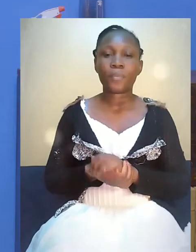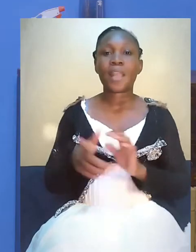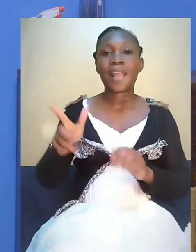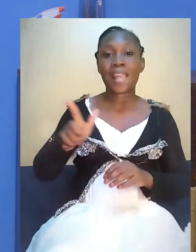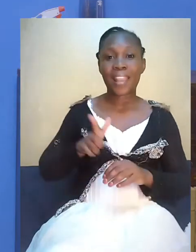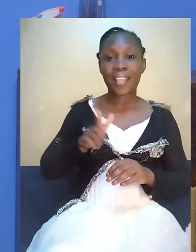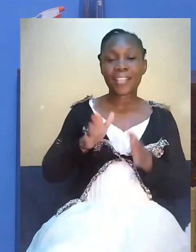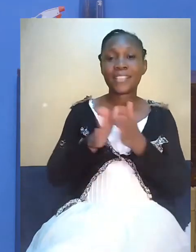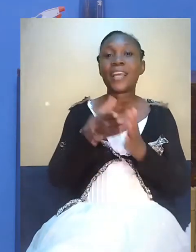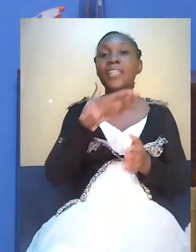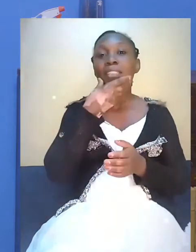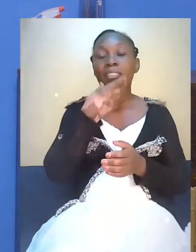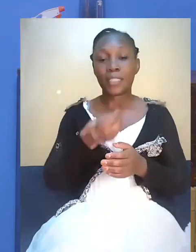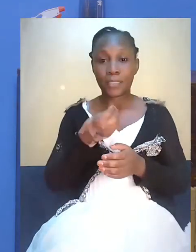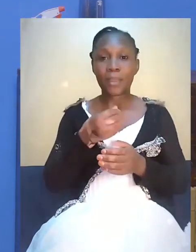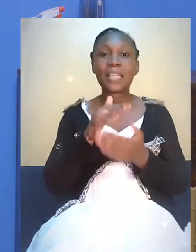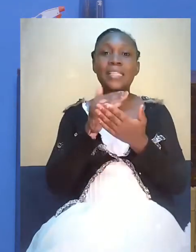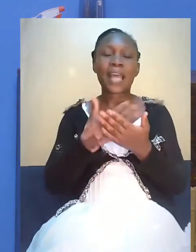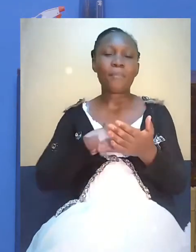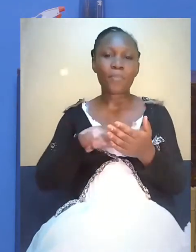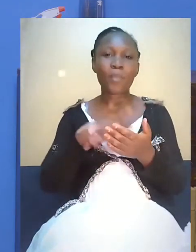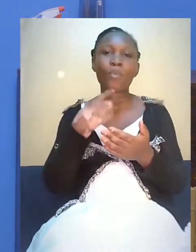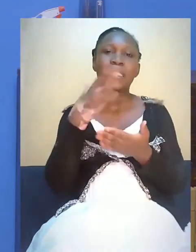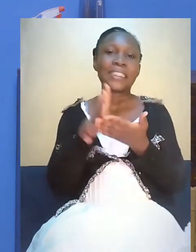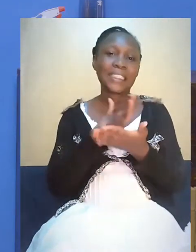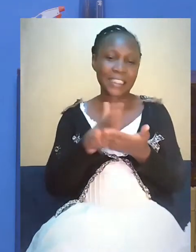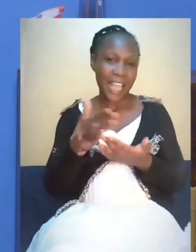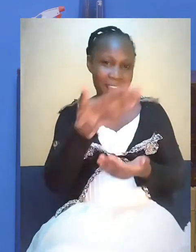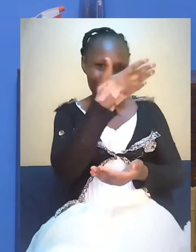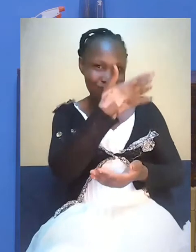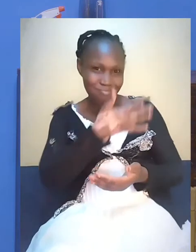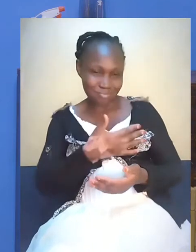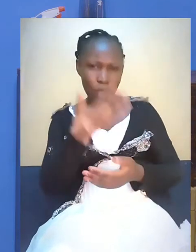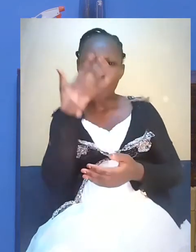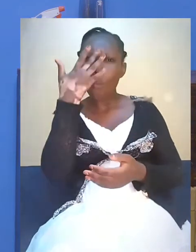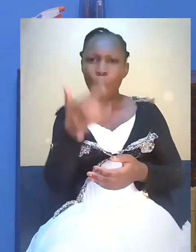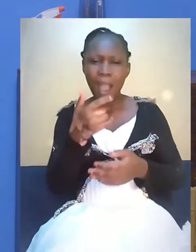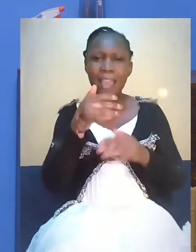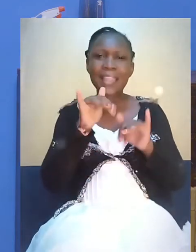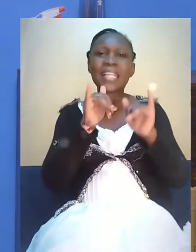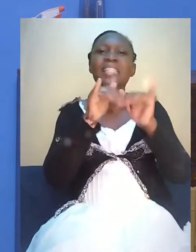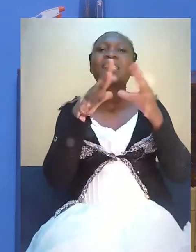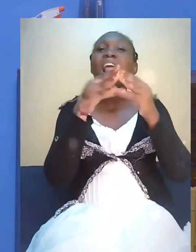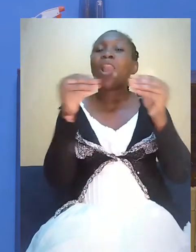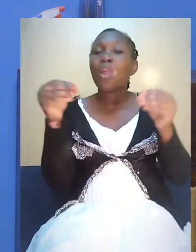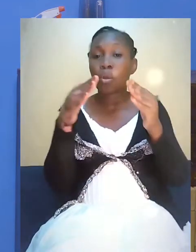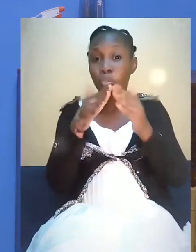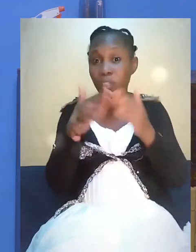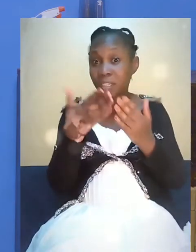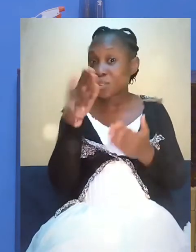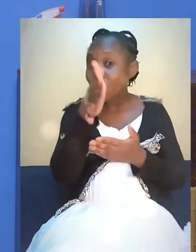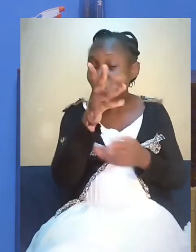Ladies and gentlemen, is what some of you had to say about why they go to the loo or why they spend so much time in the loo. I don't know whether you agree